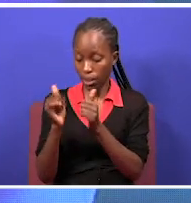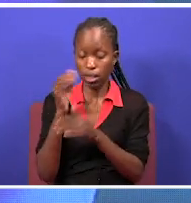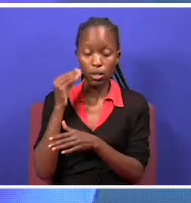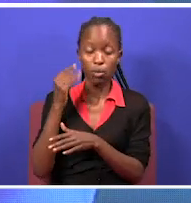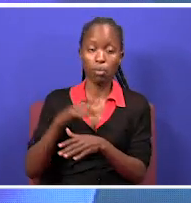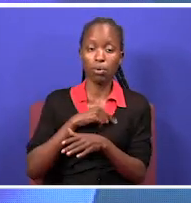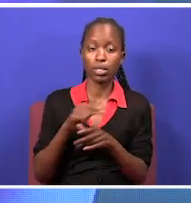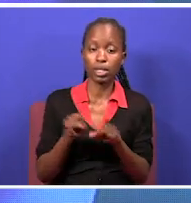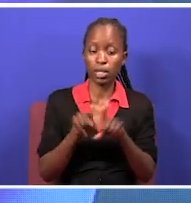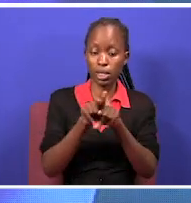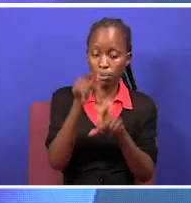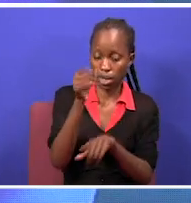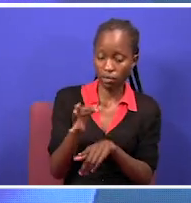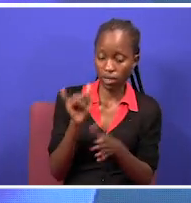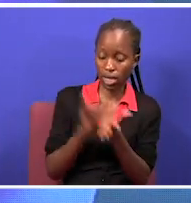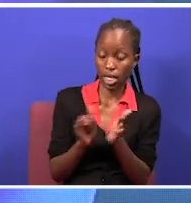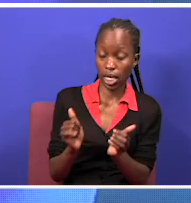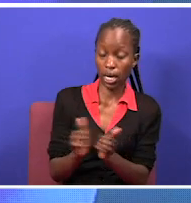And even if it does,